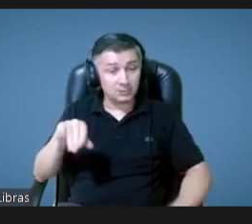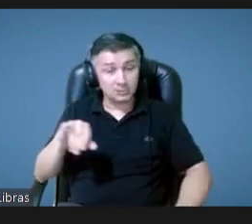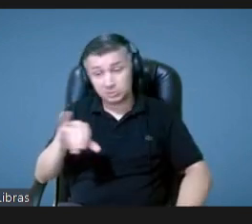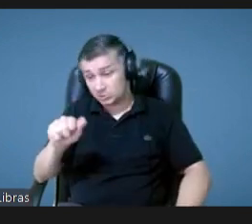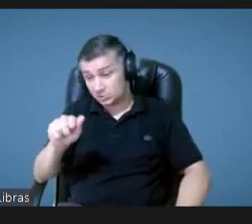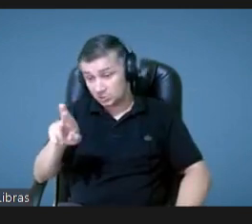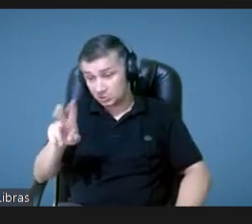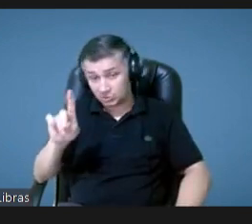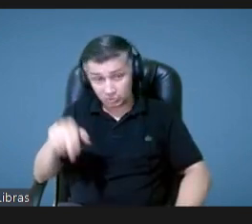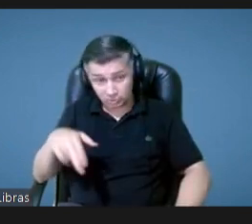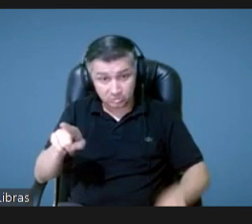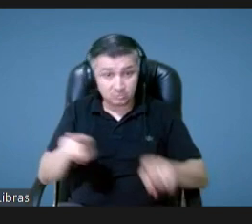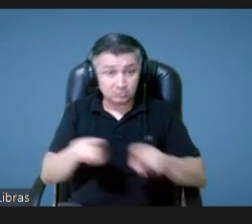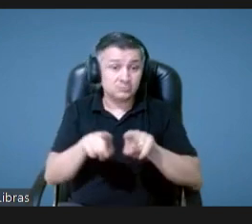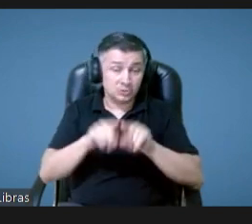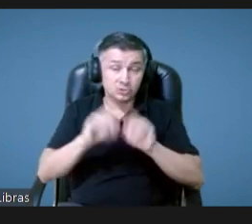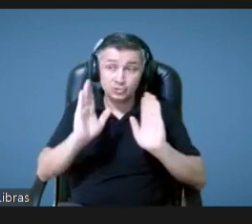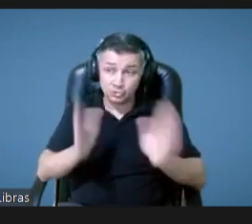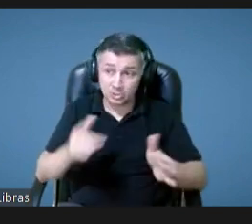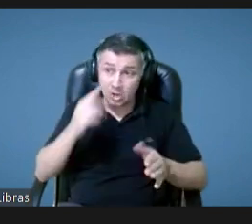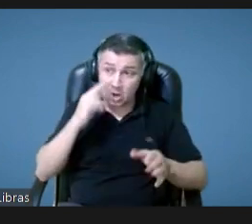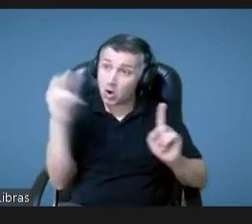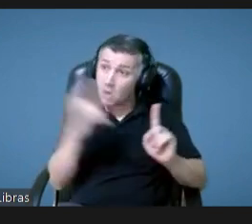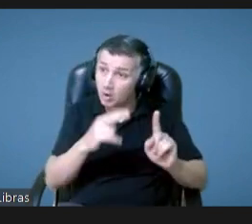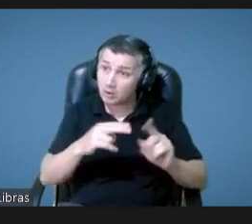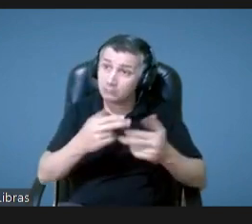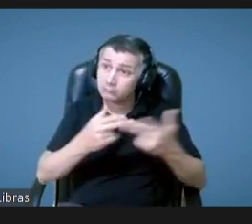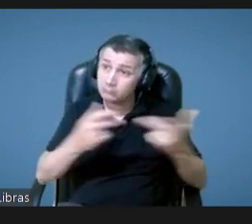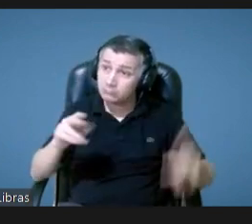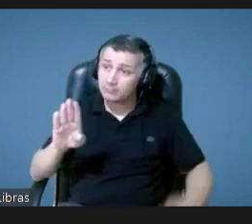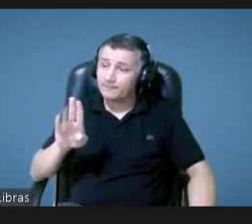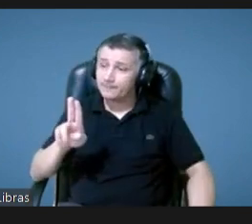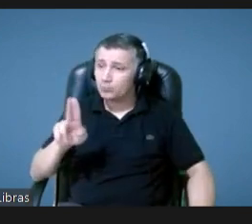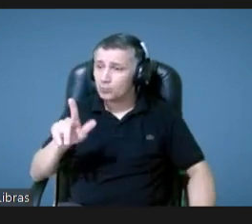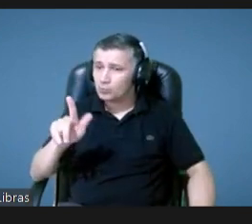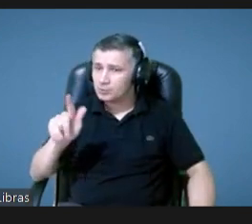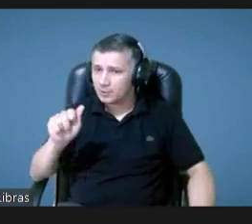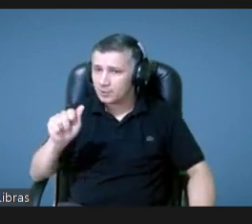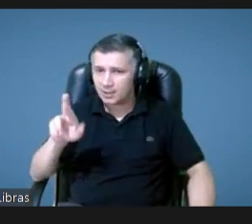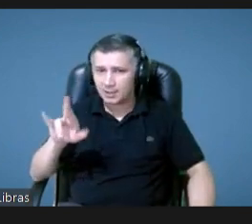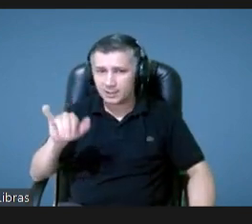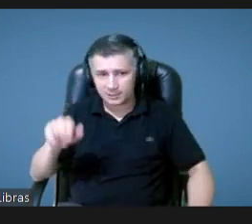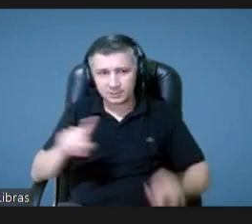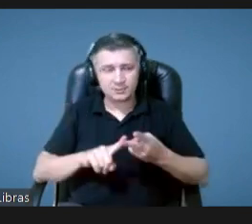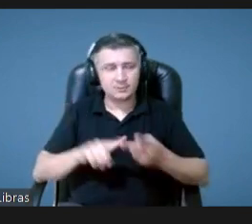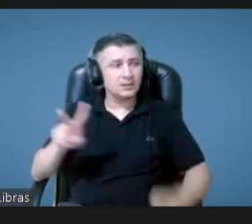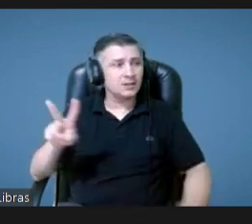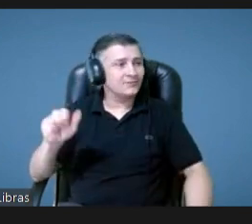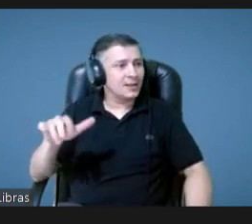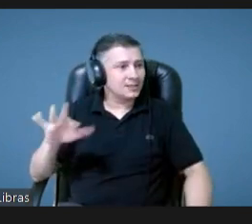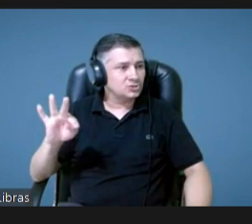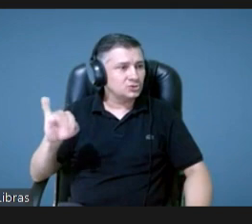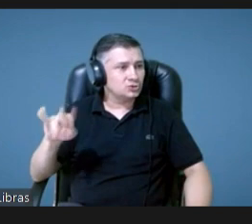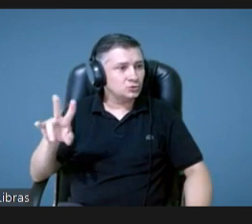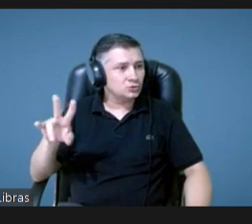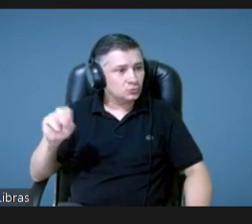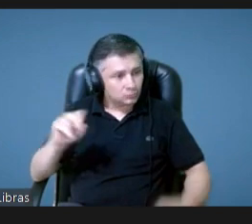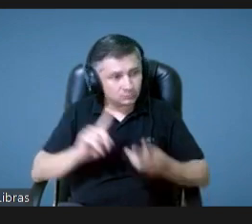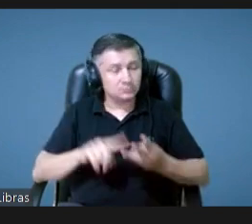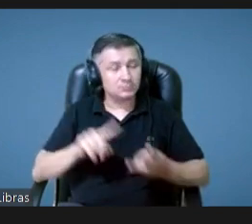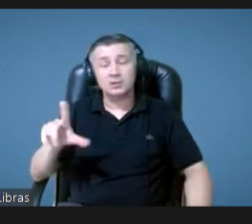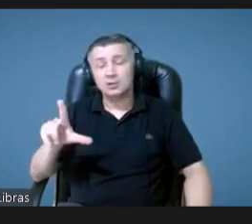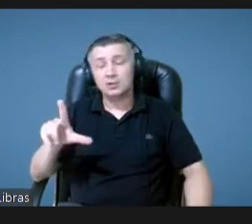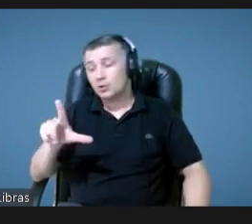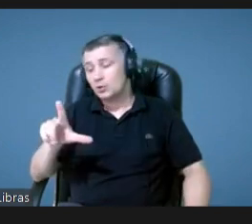units in the Cidade Jardim Mall. Bulgari and Valentino also are going to open, and